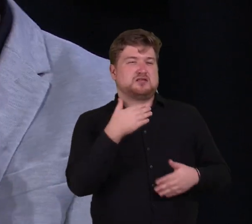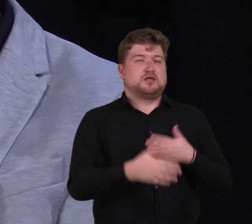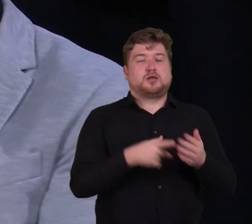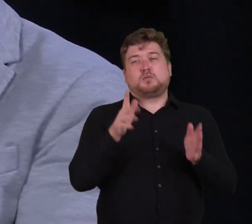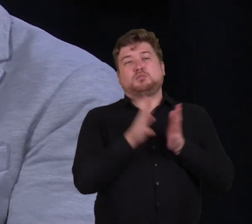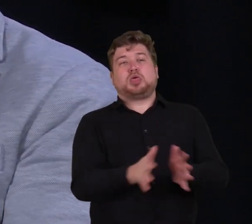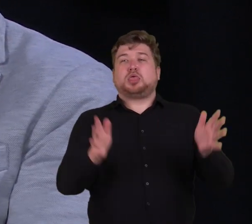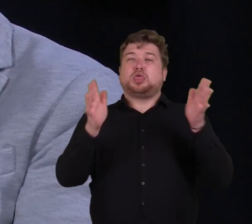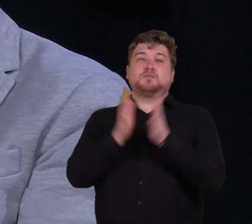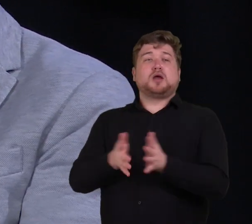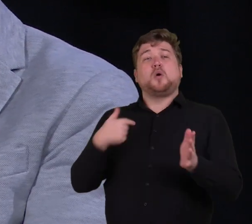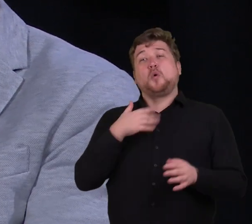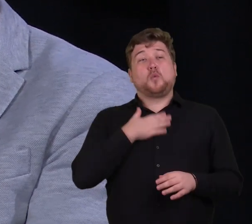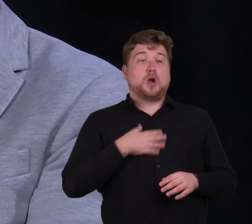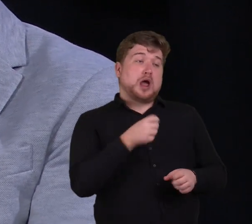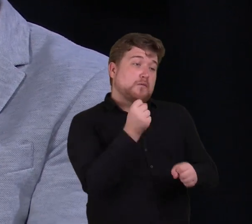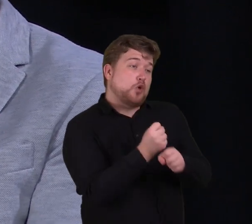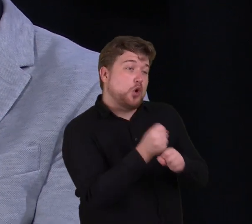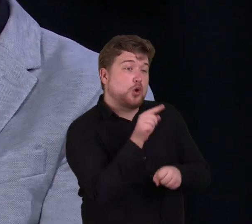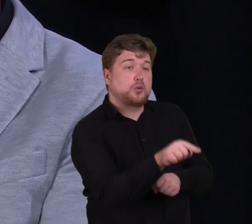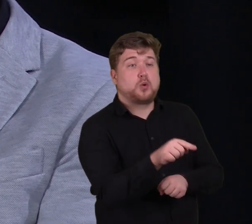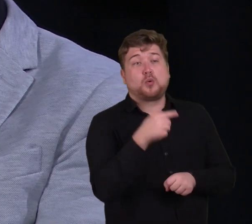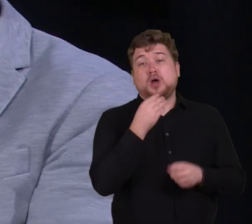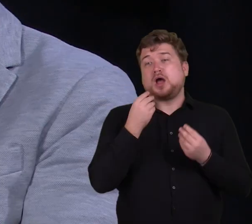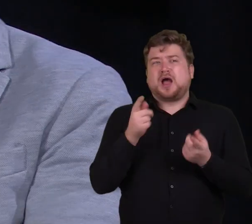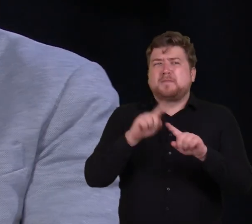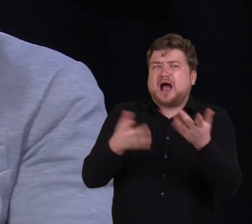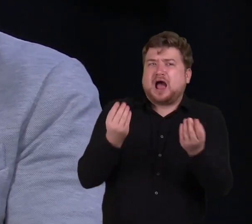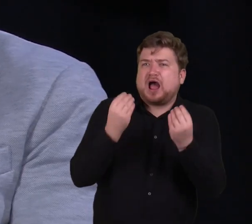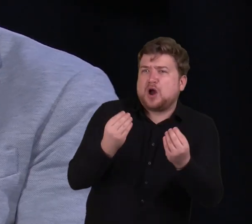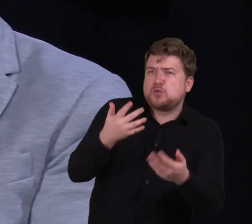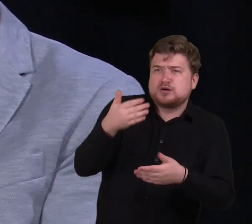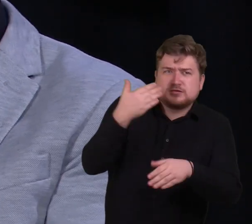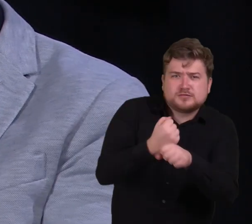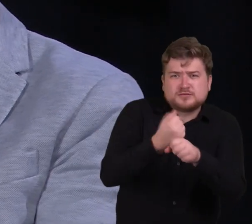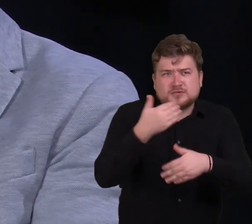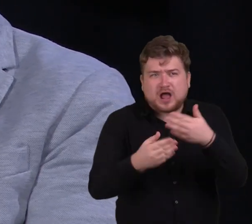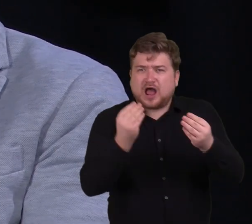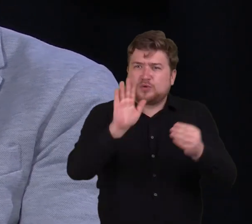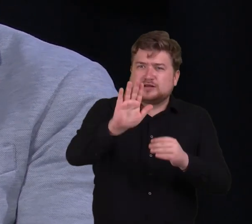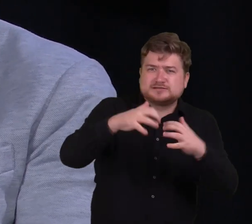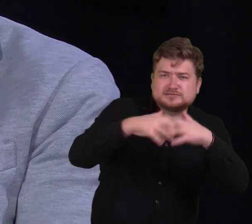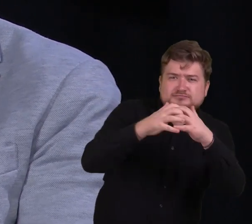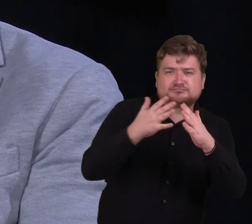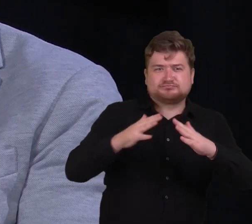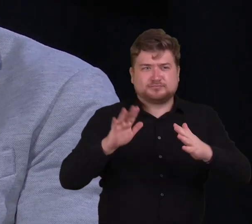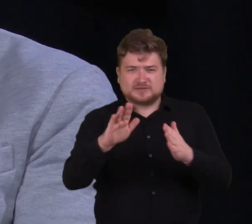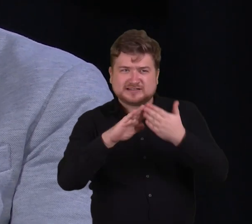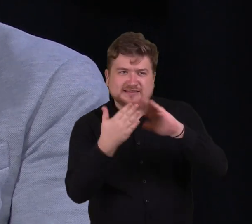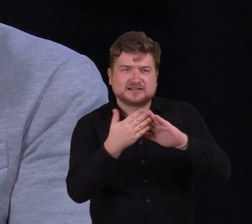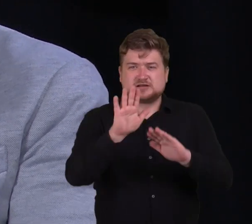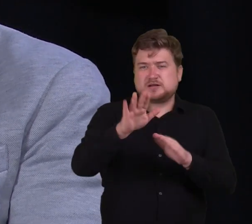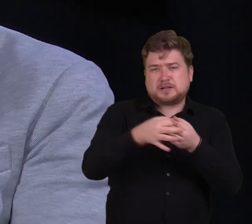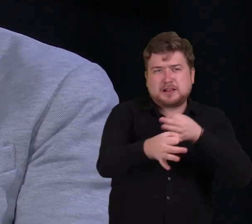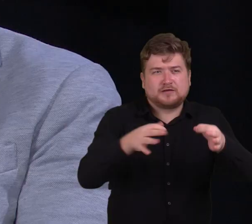your village or in your city, or together when we are talking about rural-urban linkages and problems